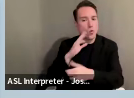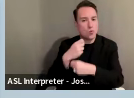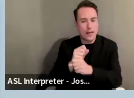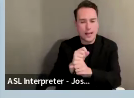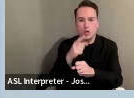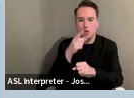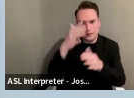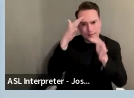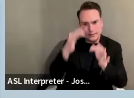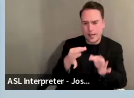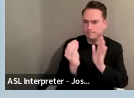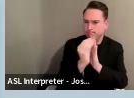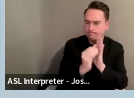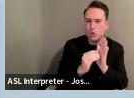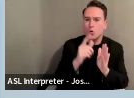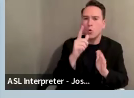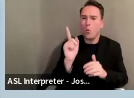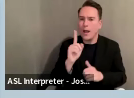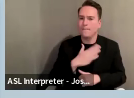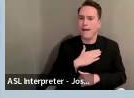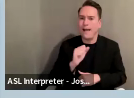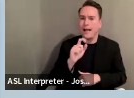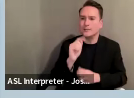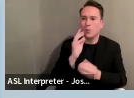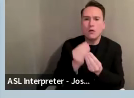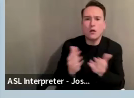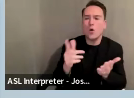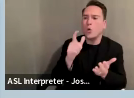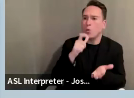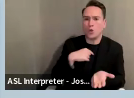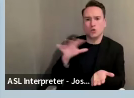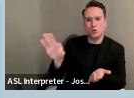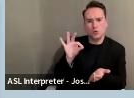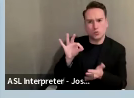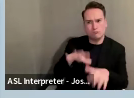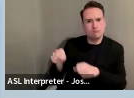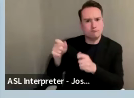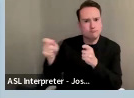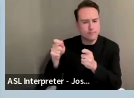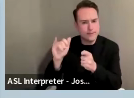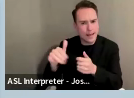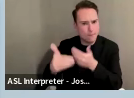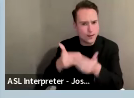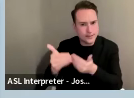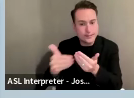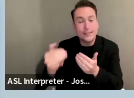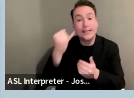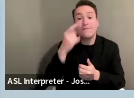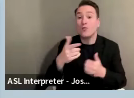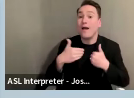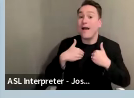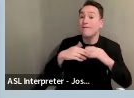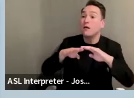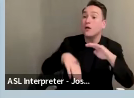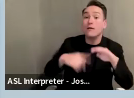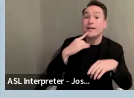assets are going to go, who will be in charge of that process. And if you do have minor children or dependent adults, typically in a trust, you will